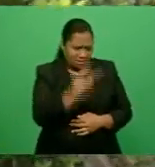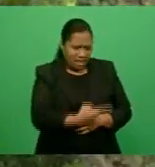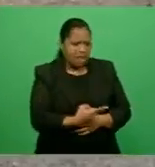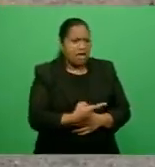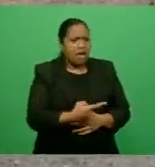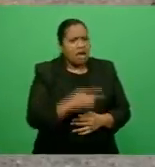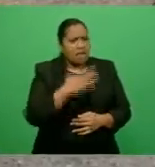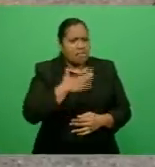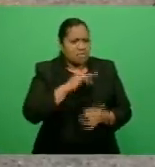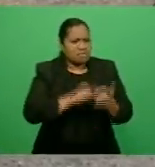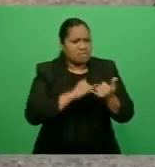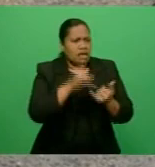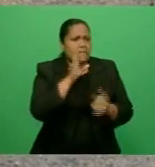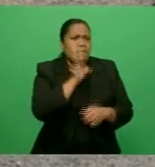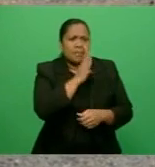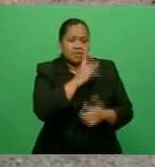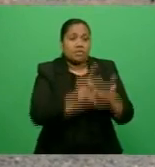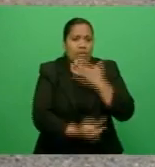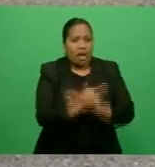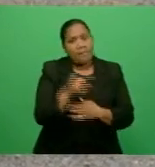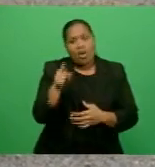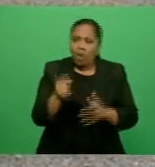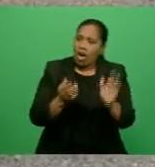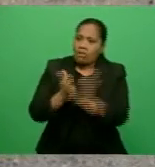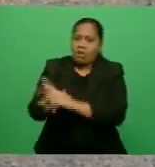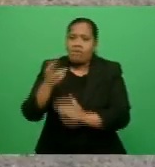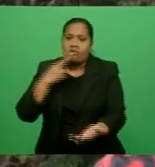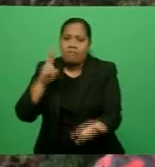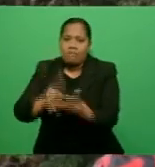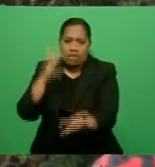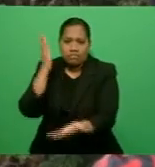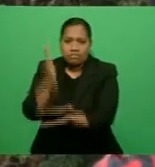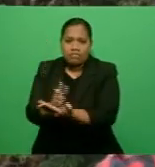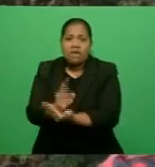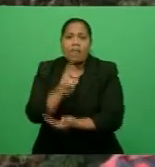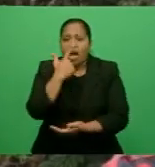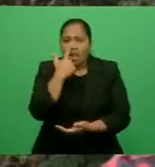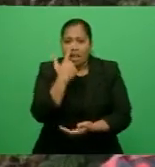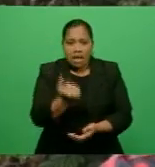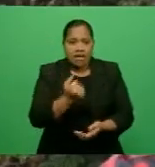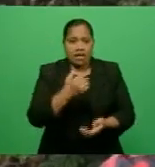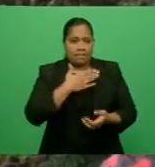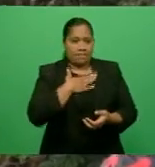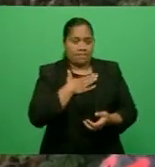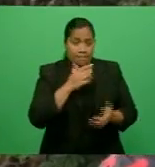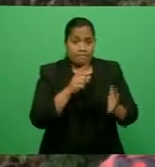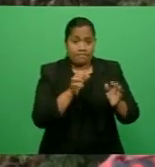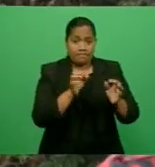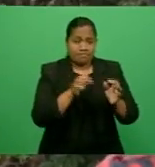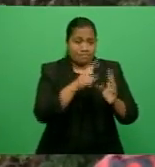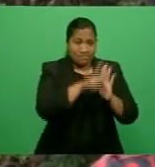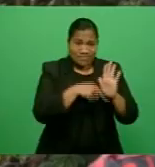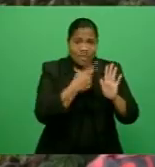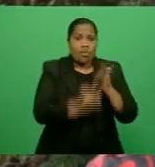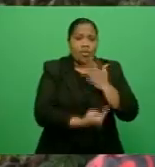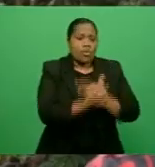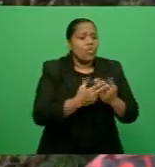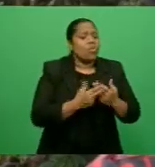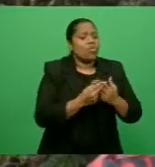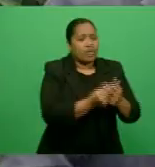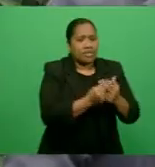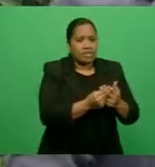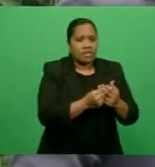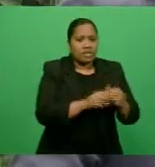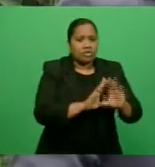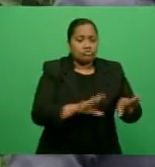she had to lodge a report. Luckily, Mbale was with my two grandchildren in Rewai, and they are all here to spend the